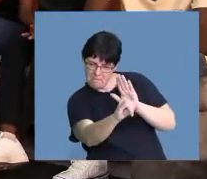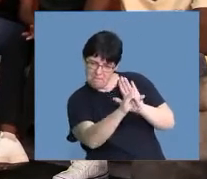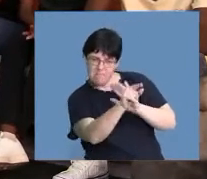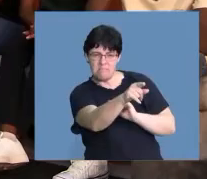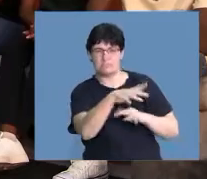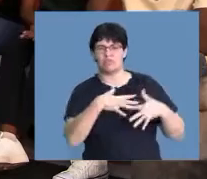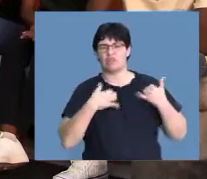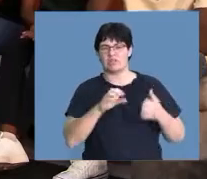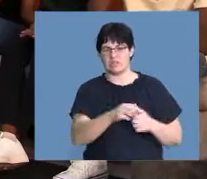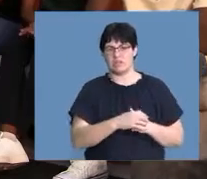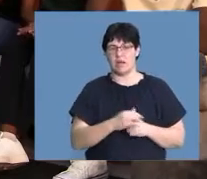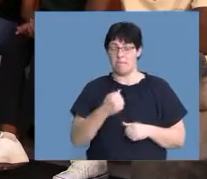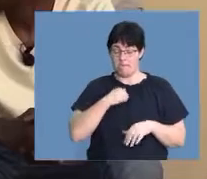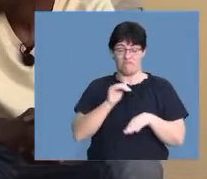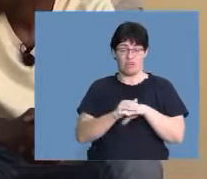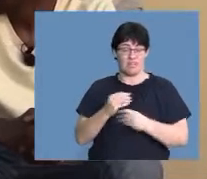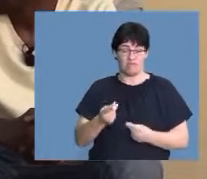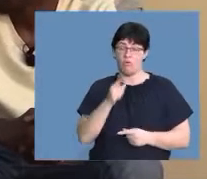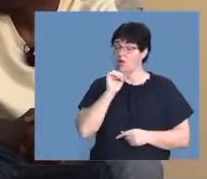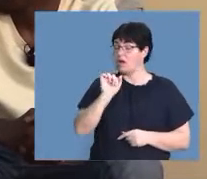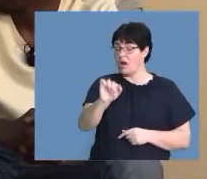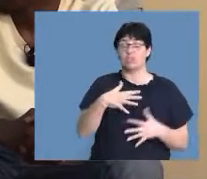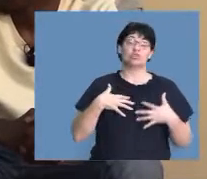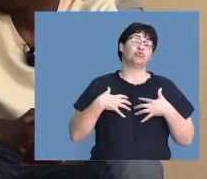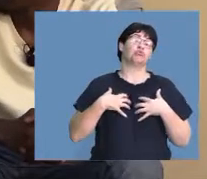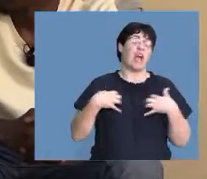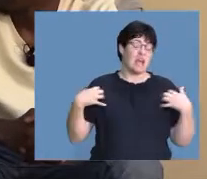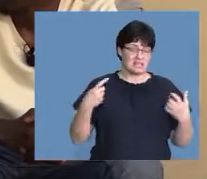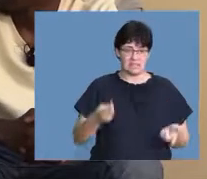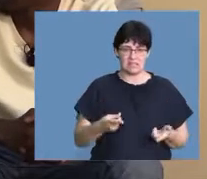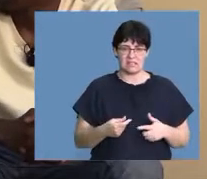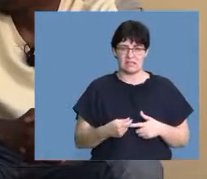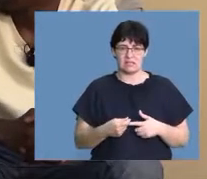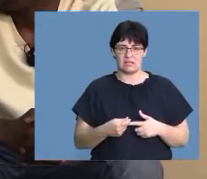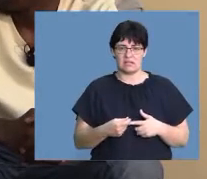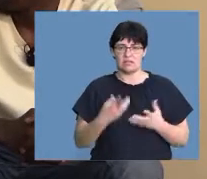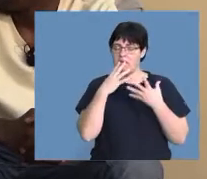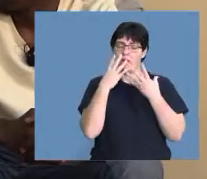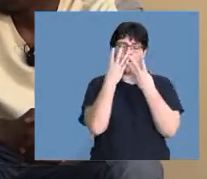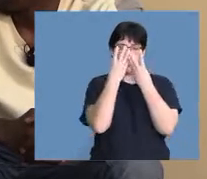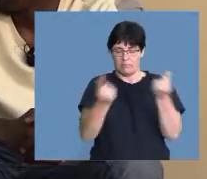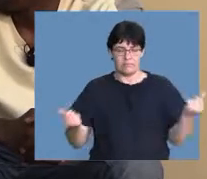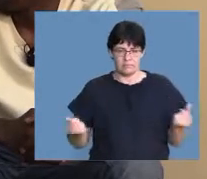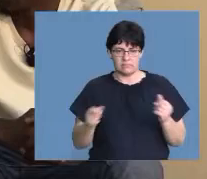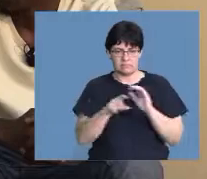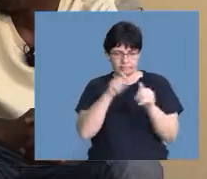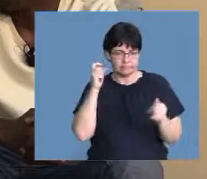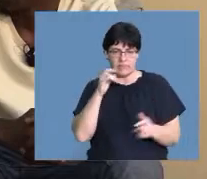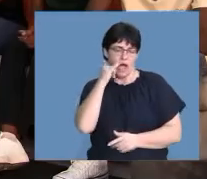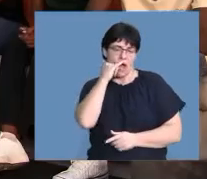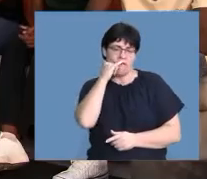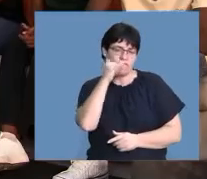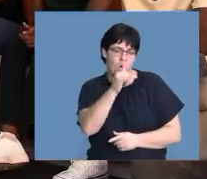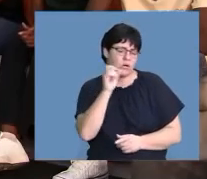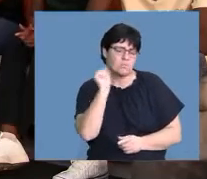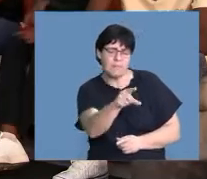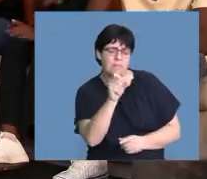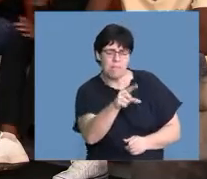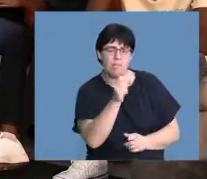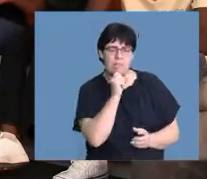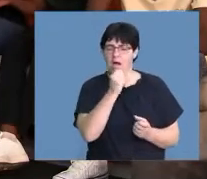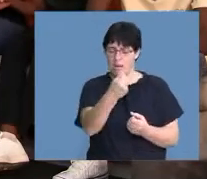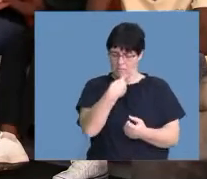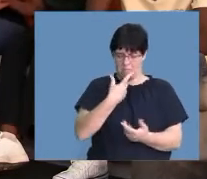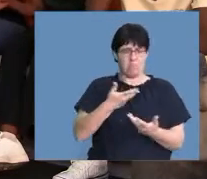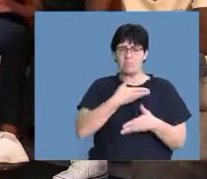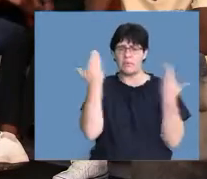I have a friend, and when she gets super, super stressed out, she completely disappears. She doesn't answer her phone. Nobody can get a hold of her.